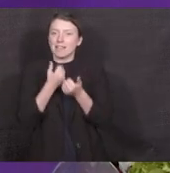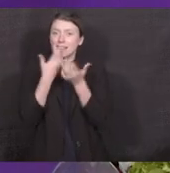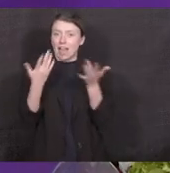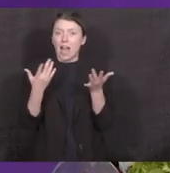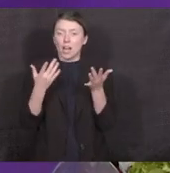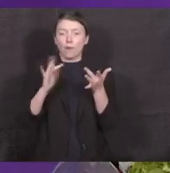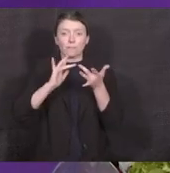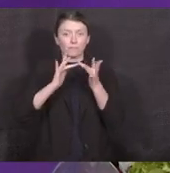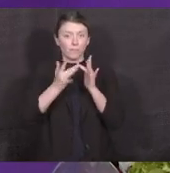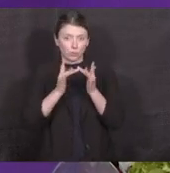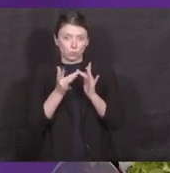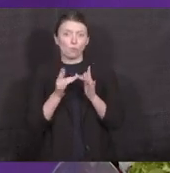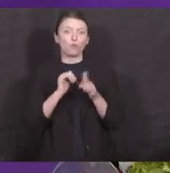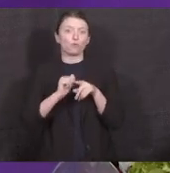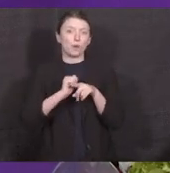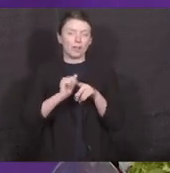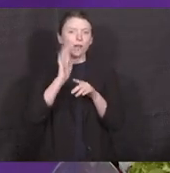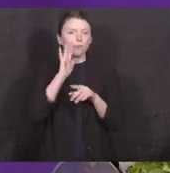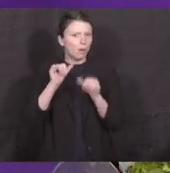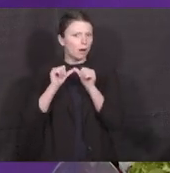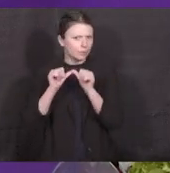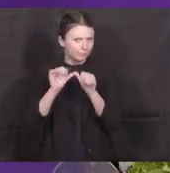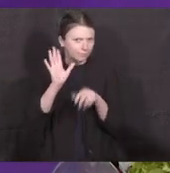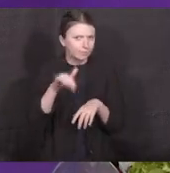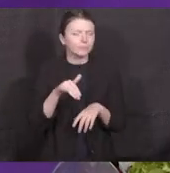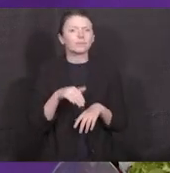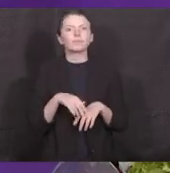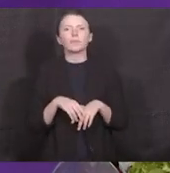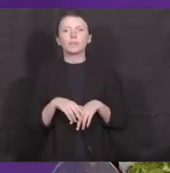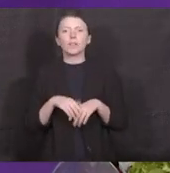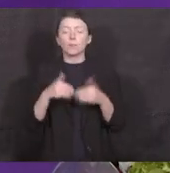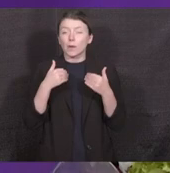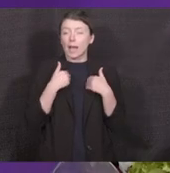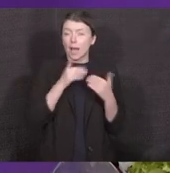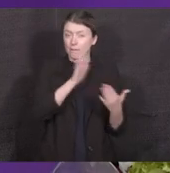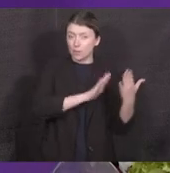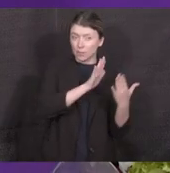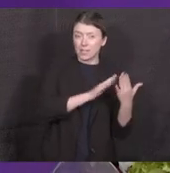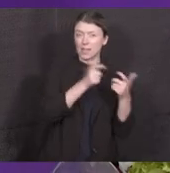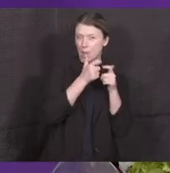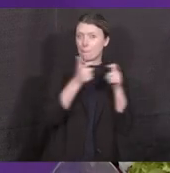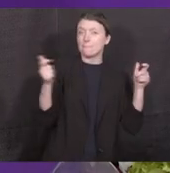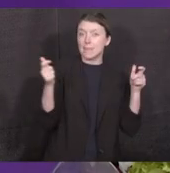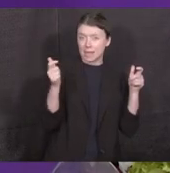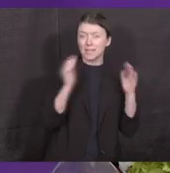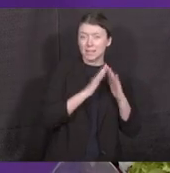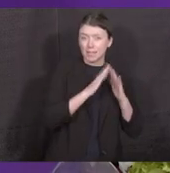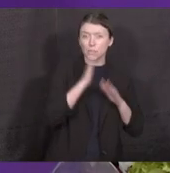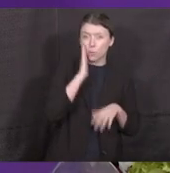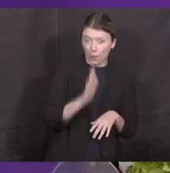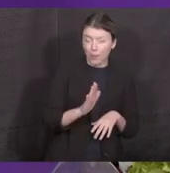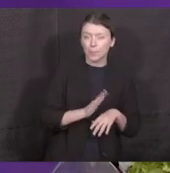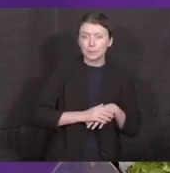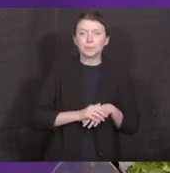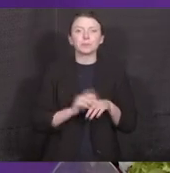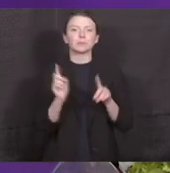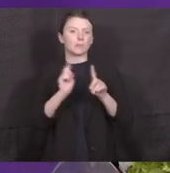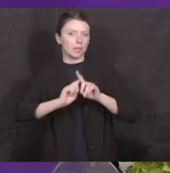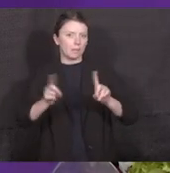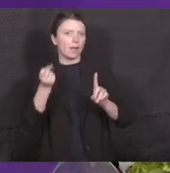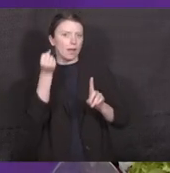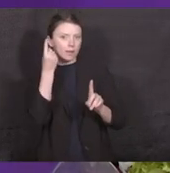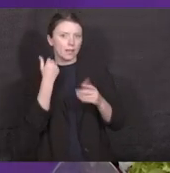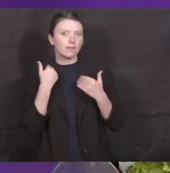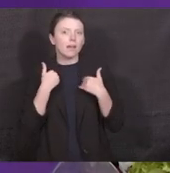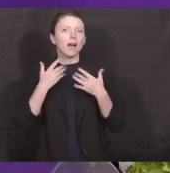right now. And we're going to continue doing that. We're going to have in-person stuff in, you know, the major cities, because that's where our biggest roster is. But we are